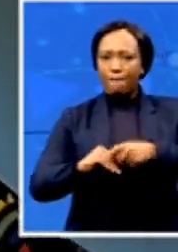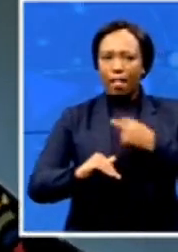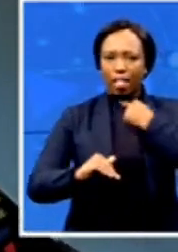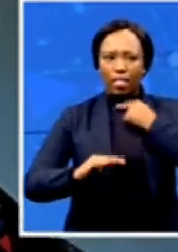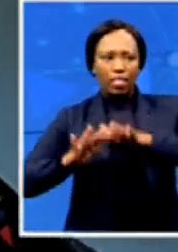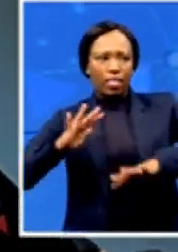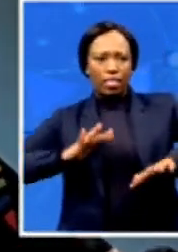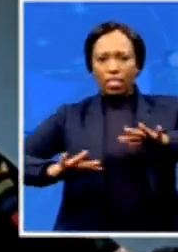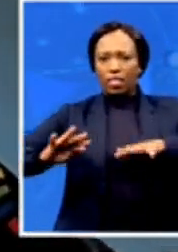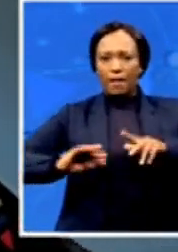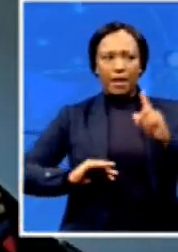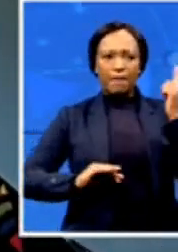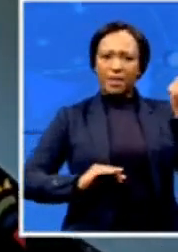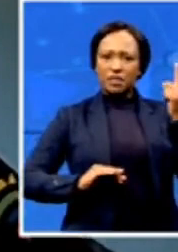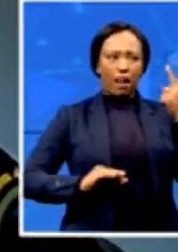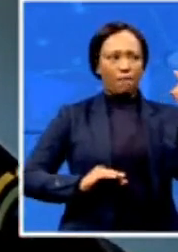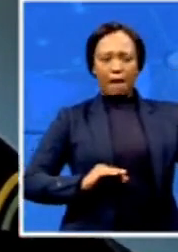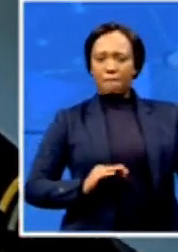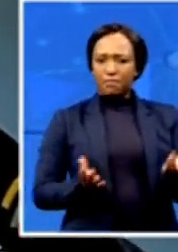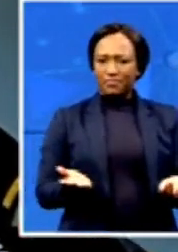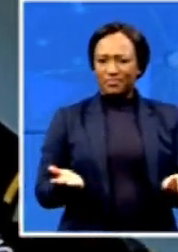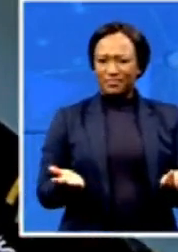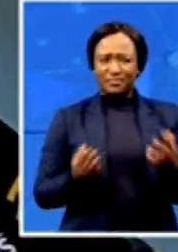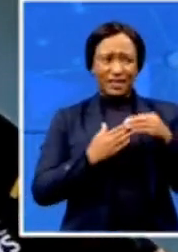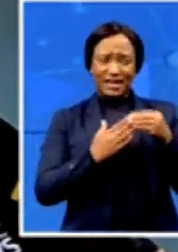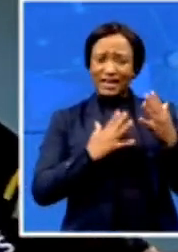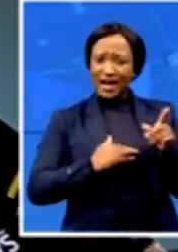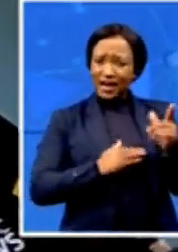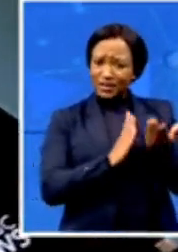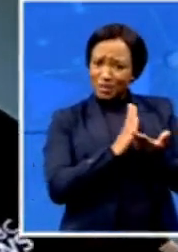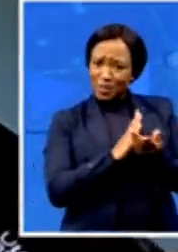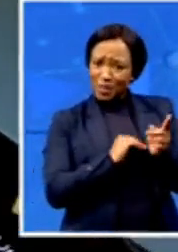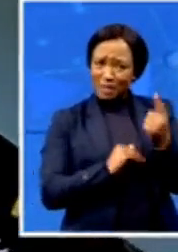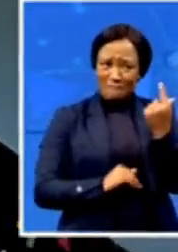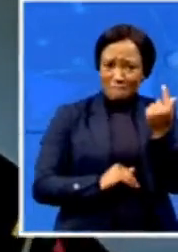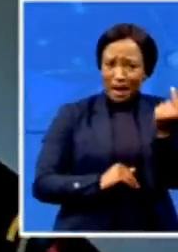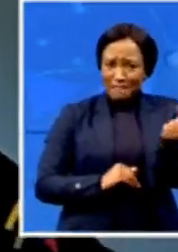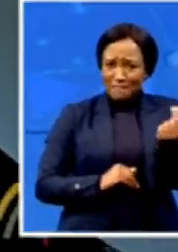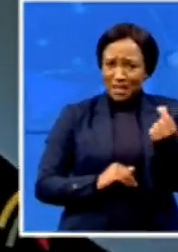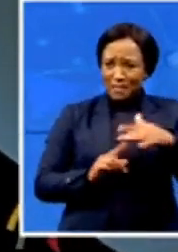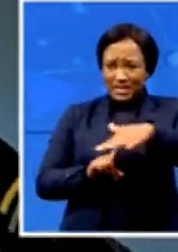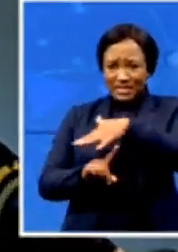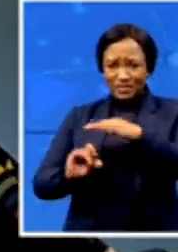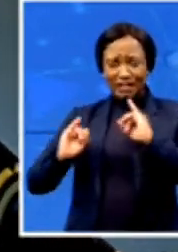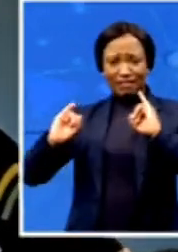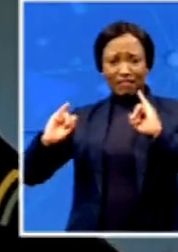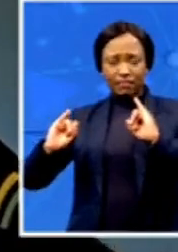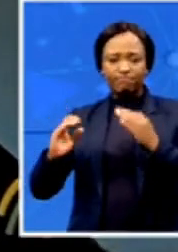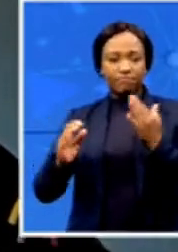have the leader of the school leaving the school under such situation. And I was told that he was nowhere to be